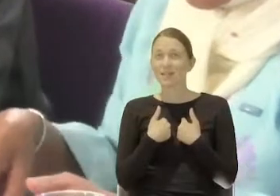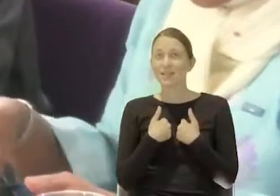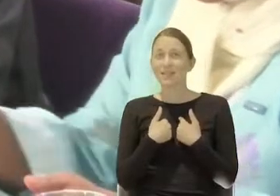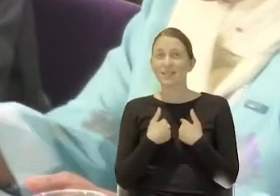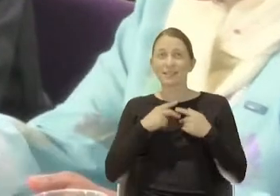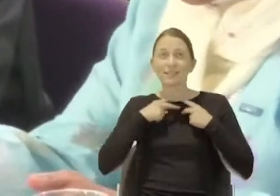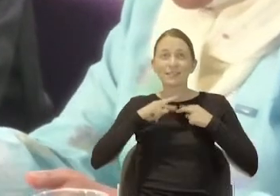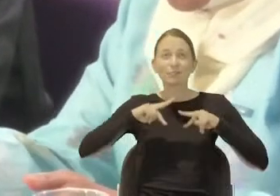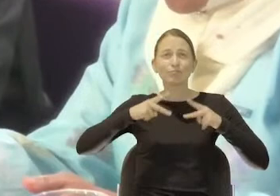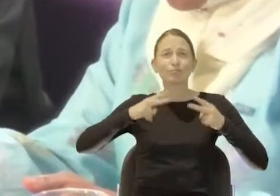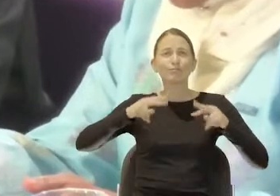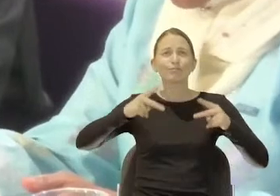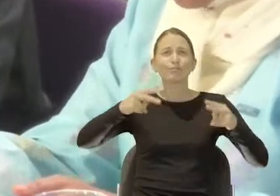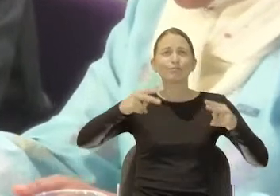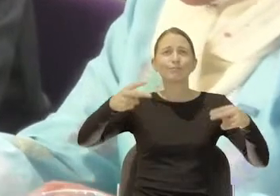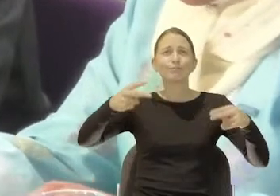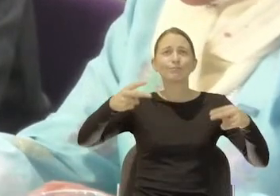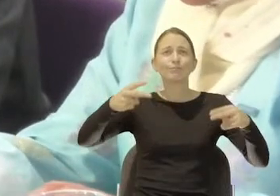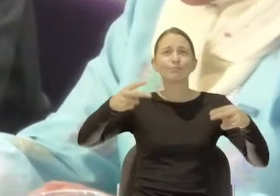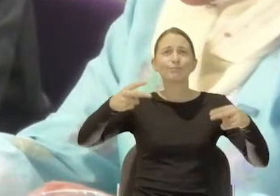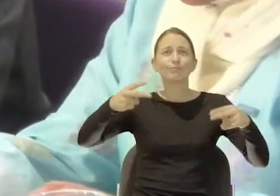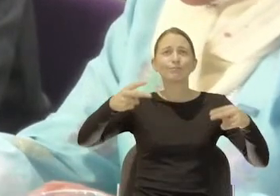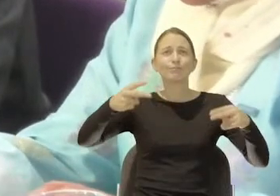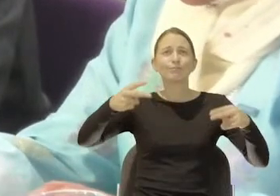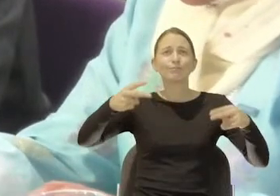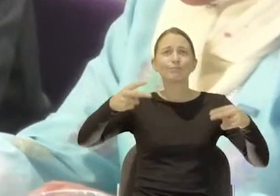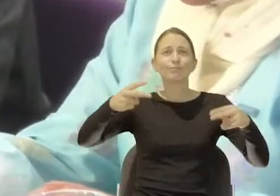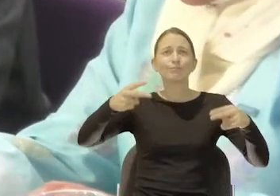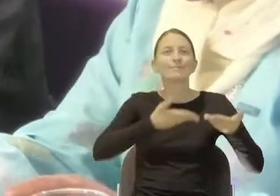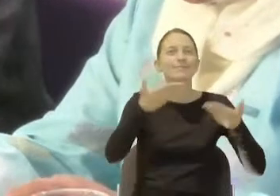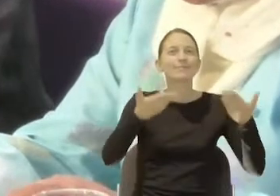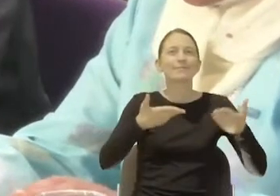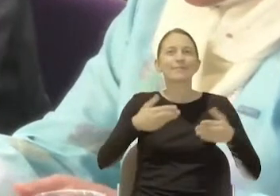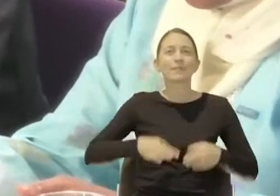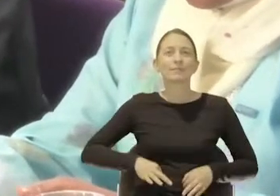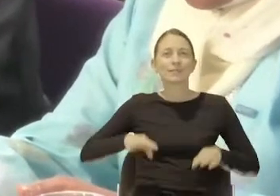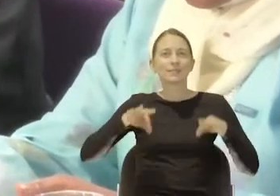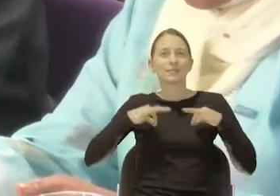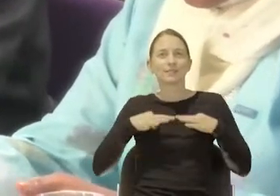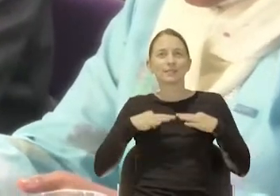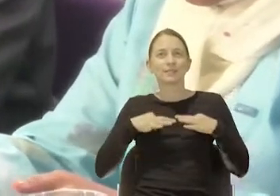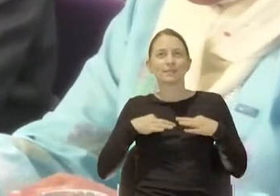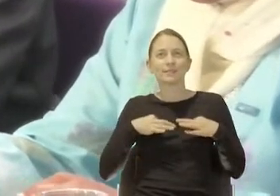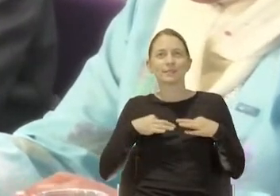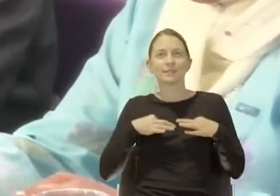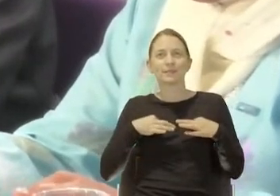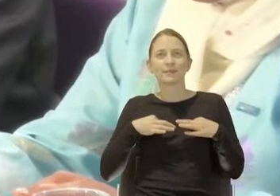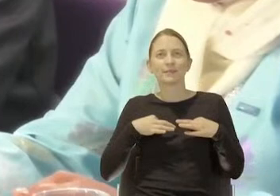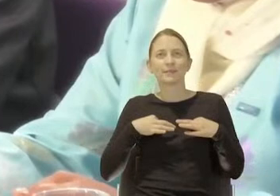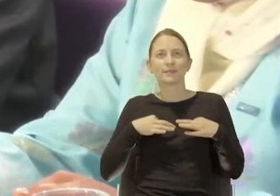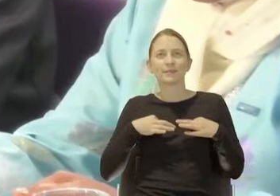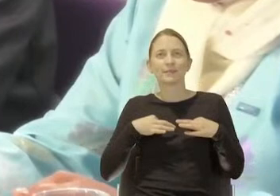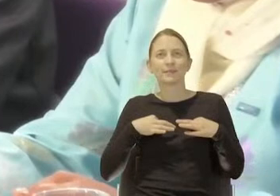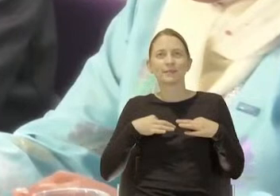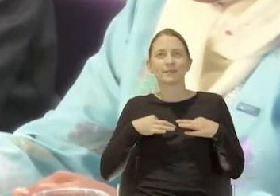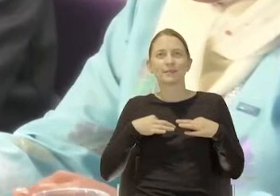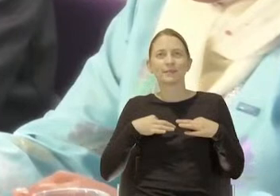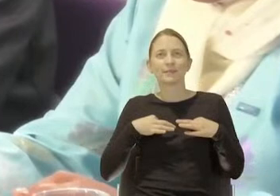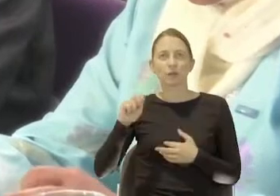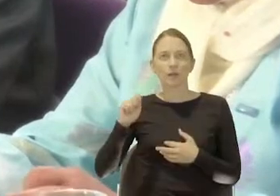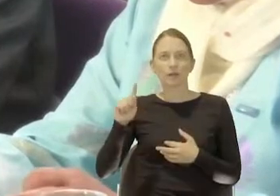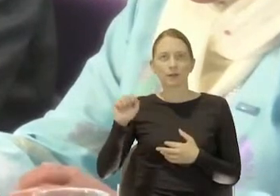Jarosinka Jetnak, Secretary of State at the Ministry of Funds and